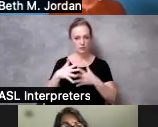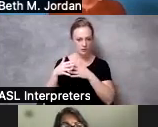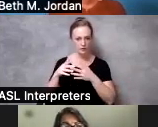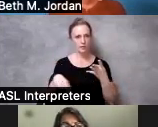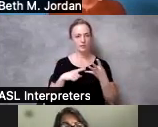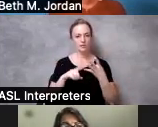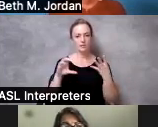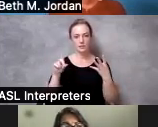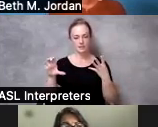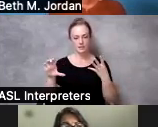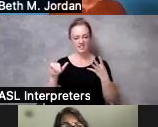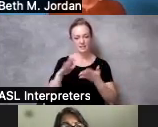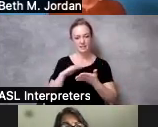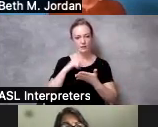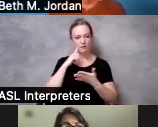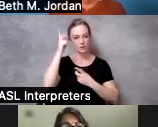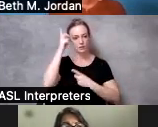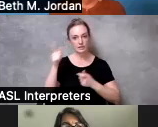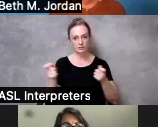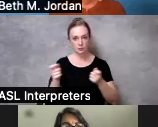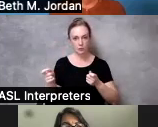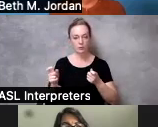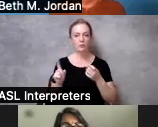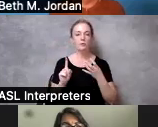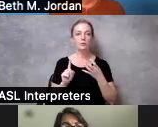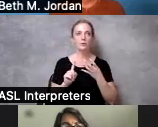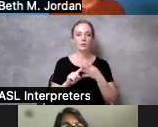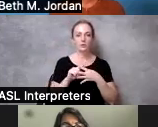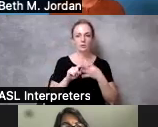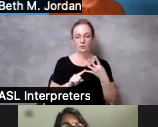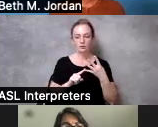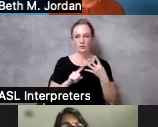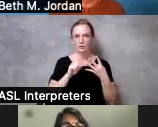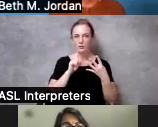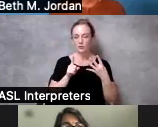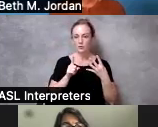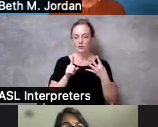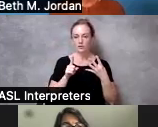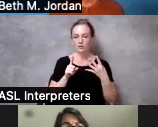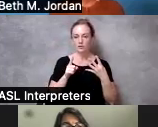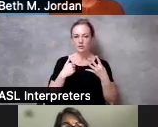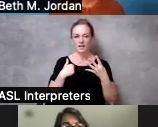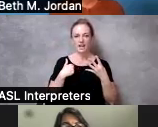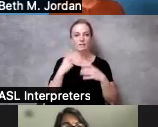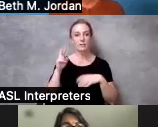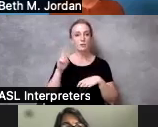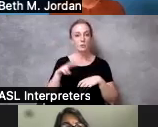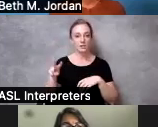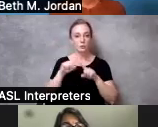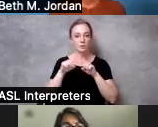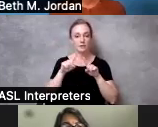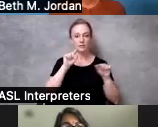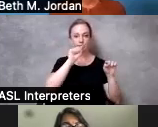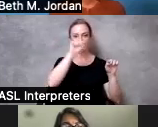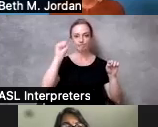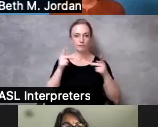CDC, the Center for Disease Control. Really, it's in 22 sites, but Kentucky is also a site, and it's